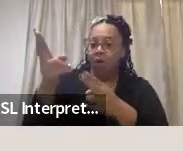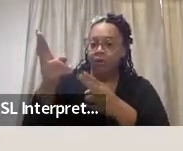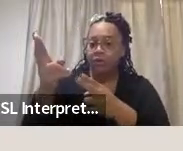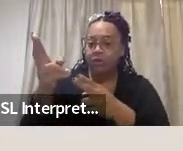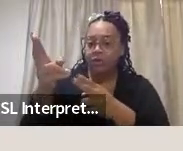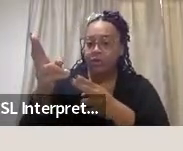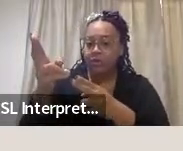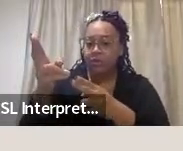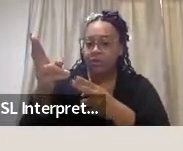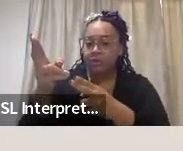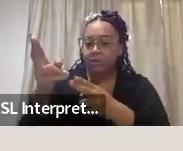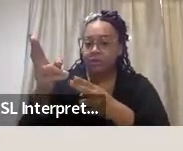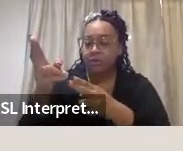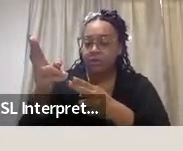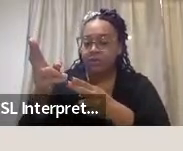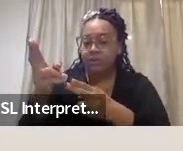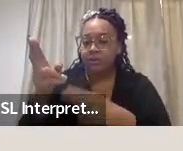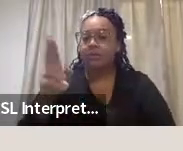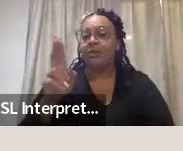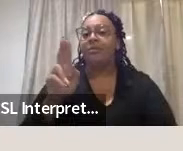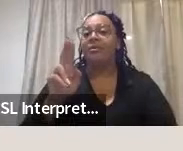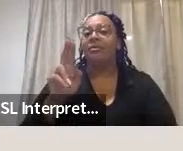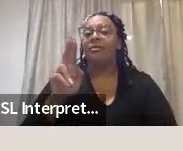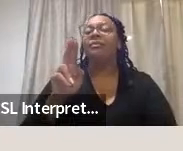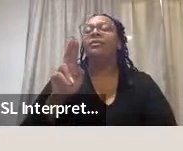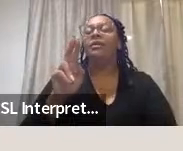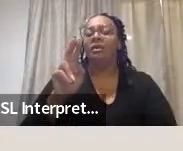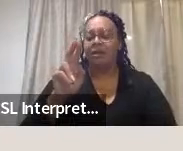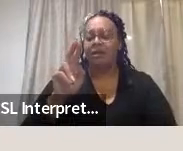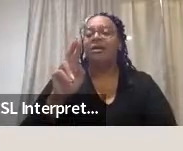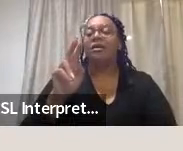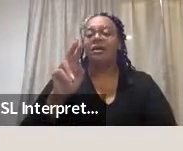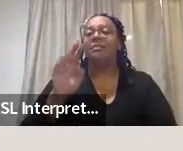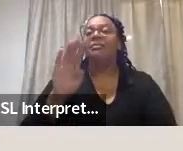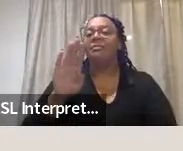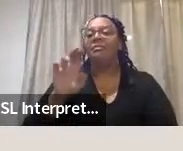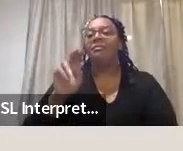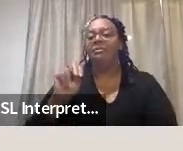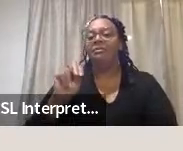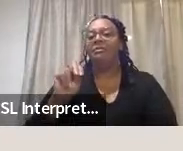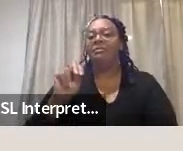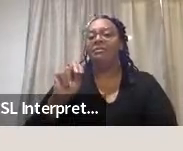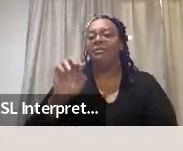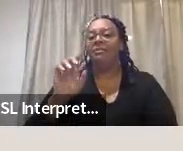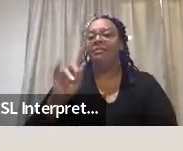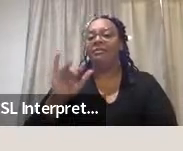Benedict, who was also murdered this year, Indigenous Two-Spirit youth.